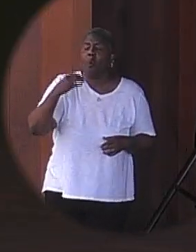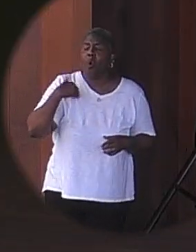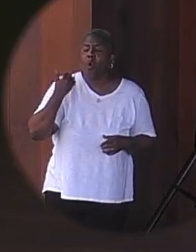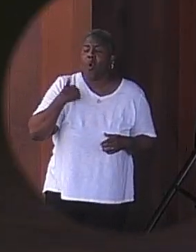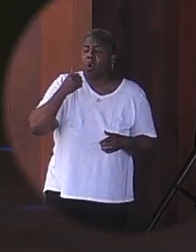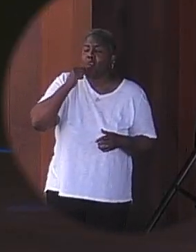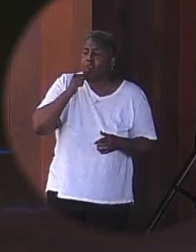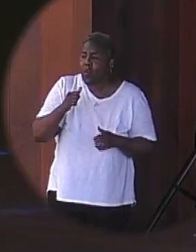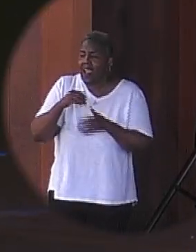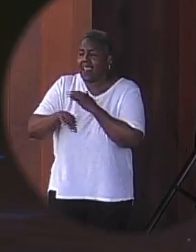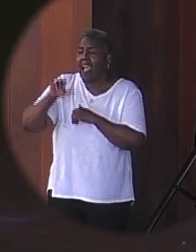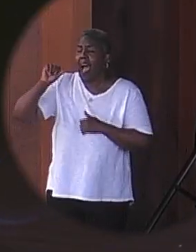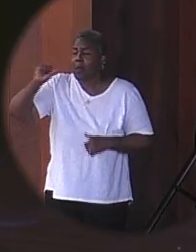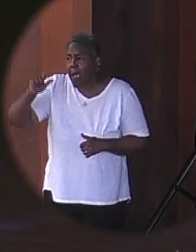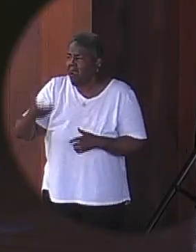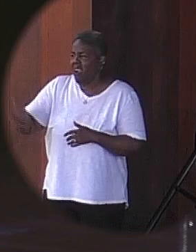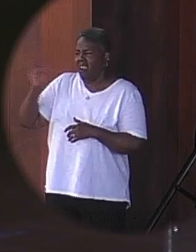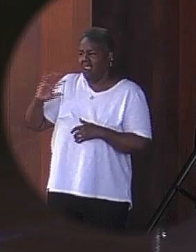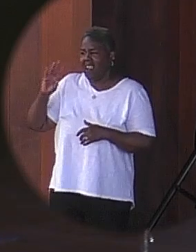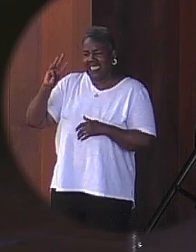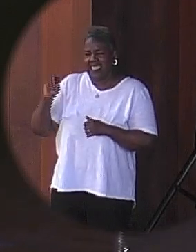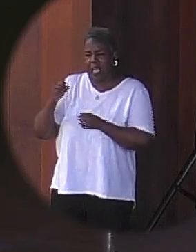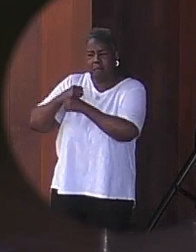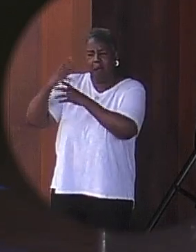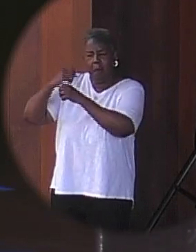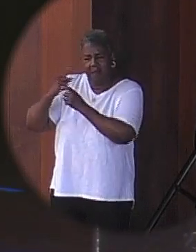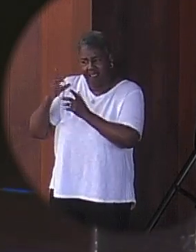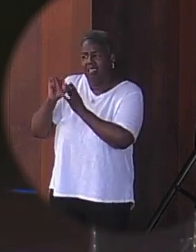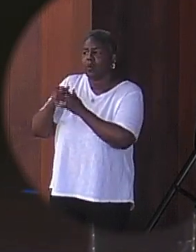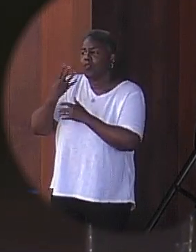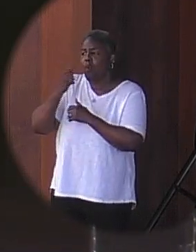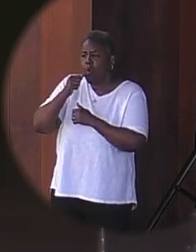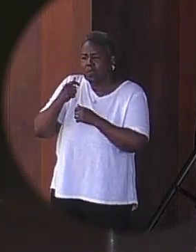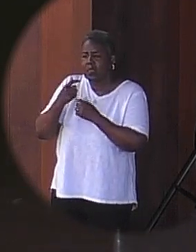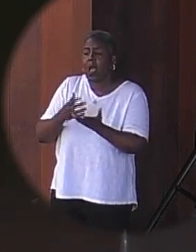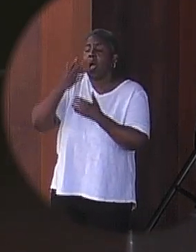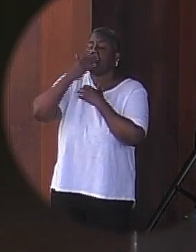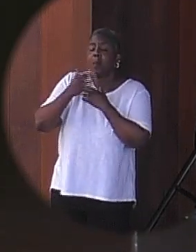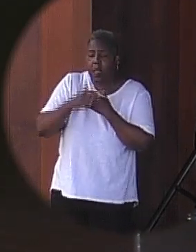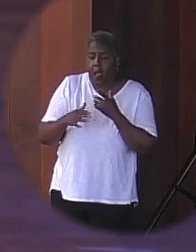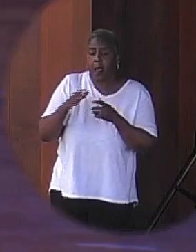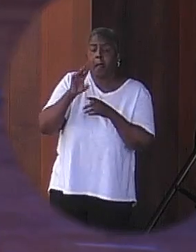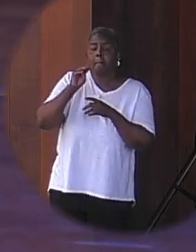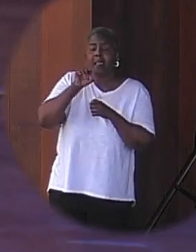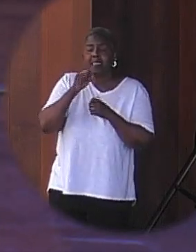girls in Birmingham, Alabama cried out to God. The blood of Mississippi Freedom Vote